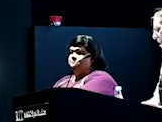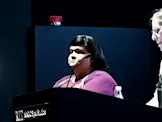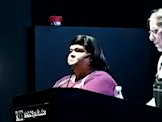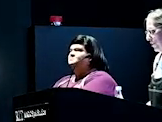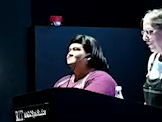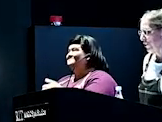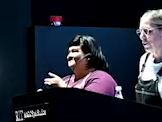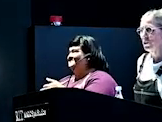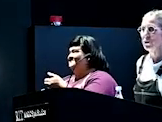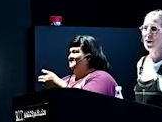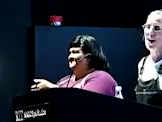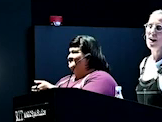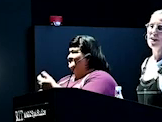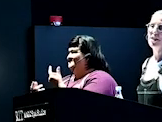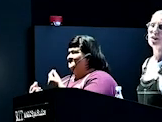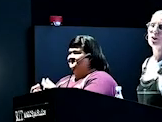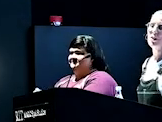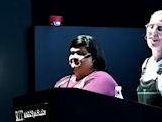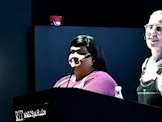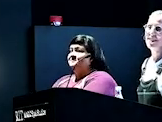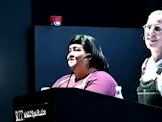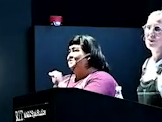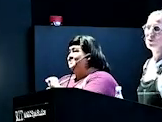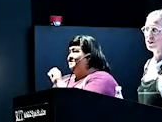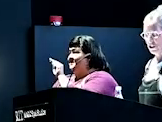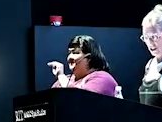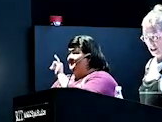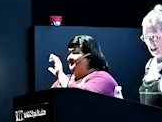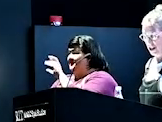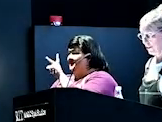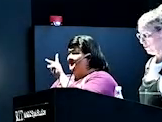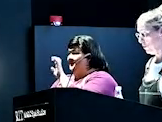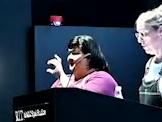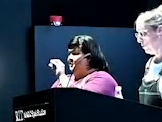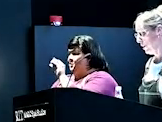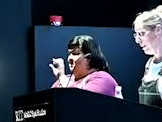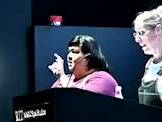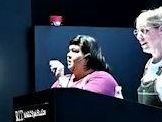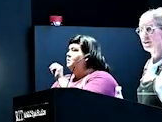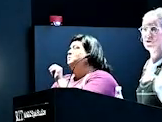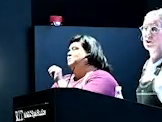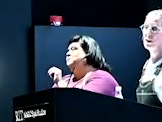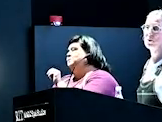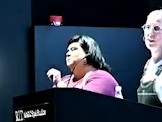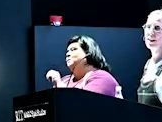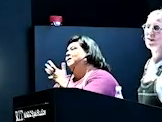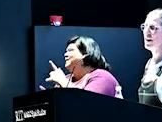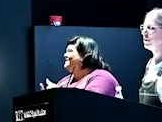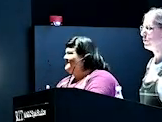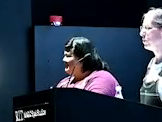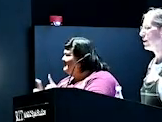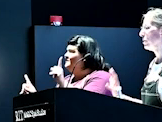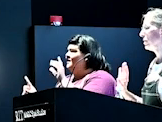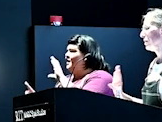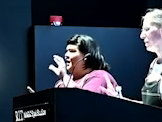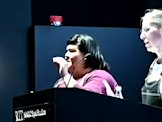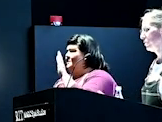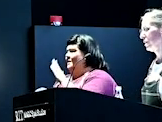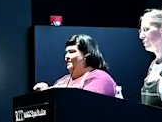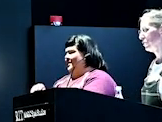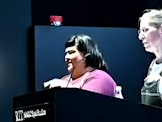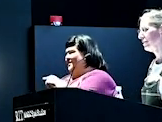Moving on to Nickelodeon, which was a very different company than working